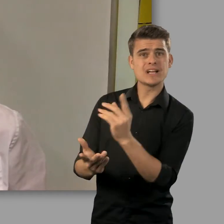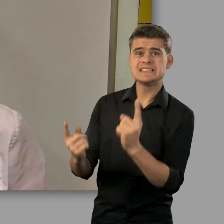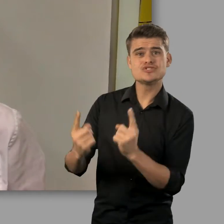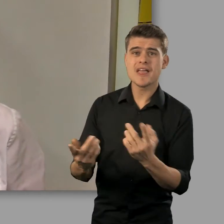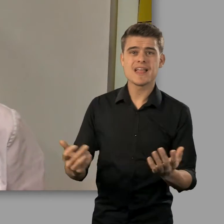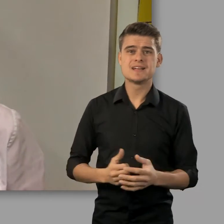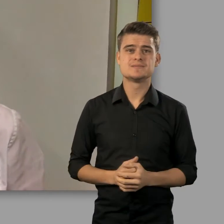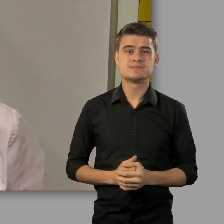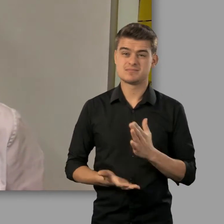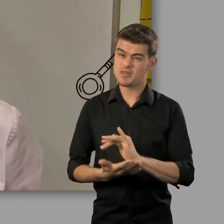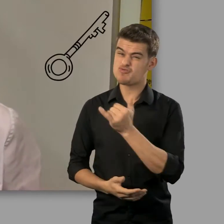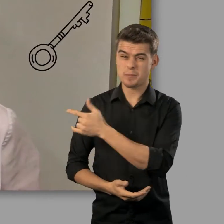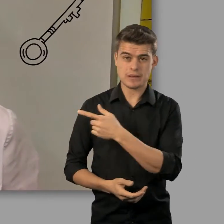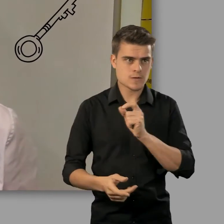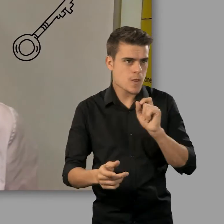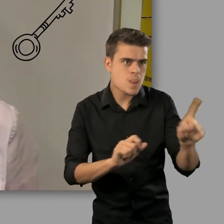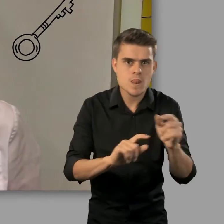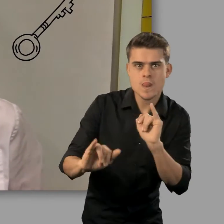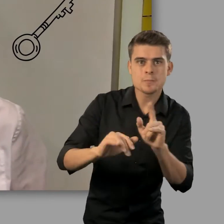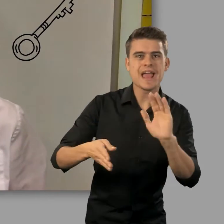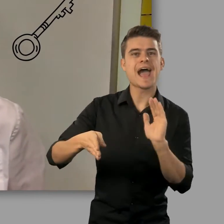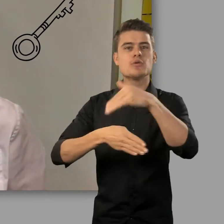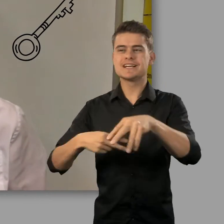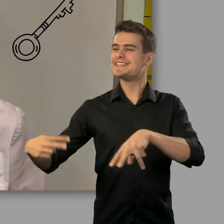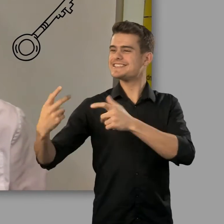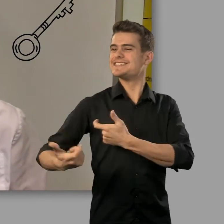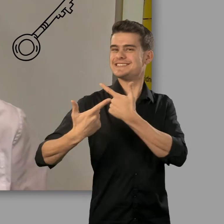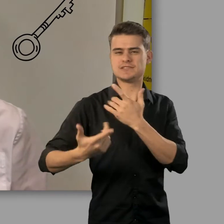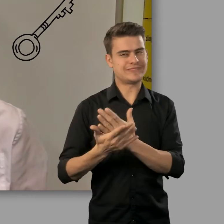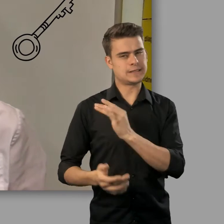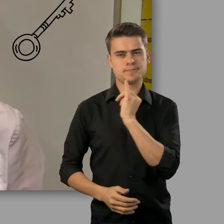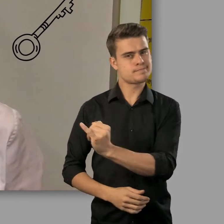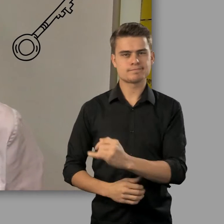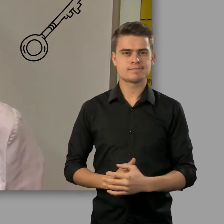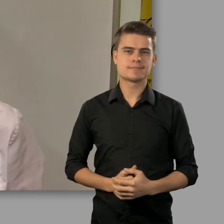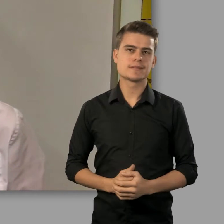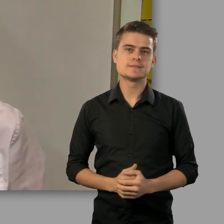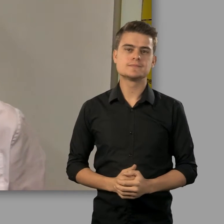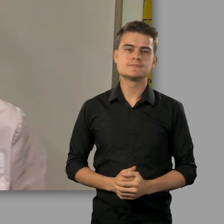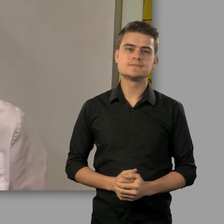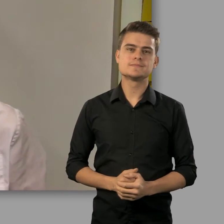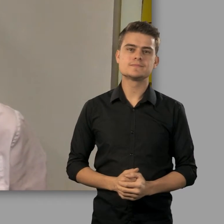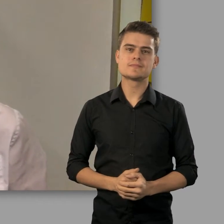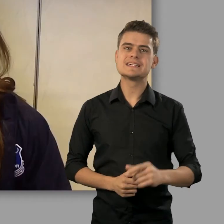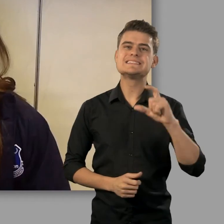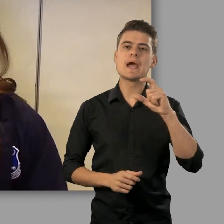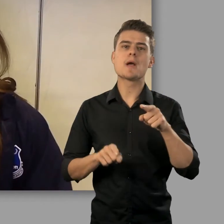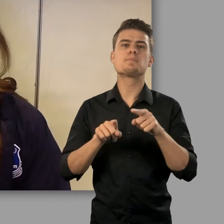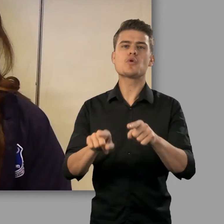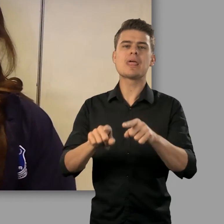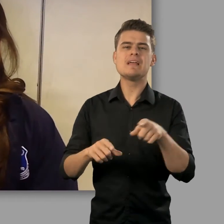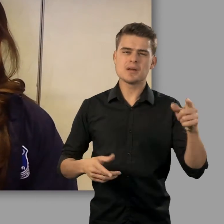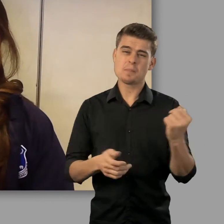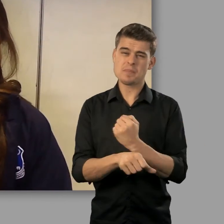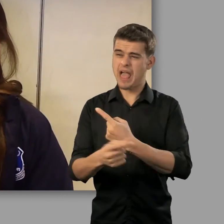each other. They'd probably try and do it in secrecy and say if you like went outside with them, they'd probably try and be all nice about it.